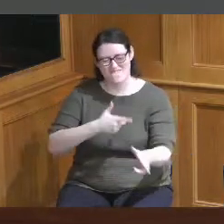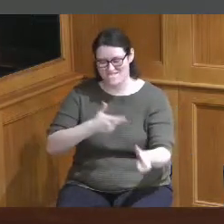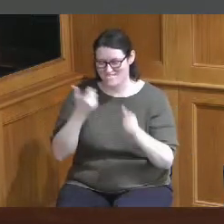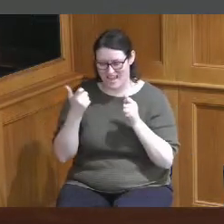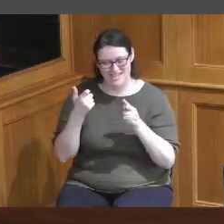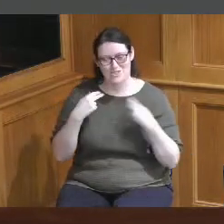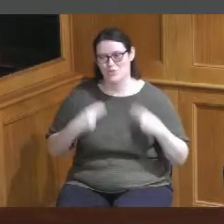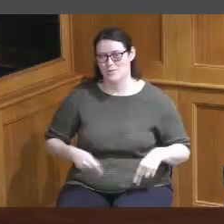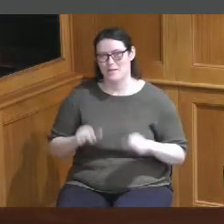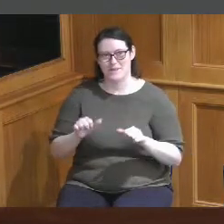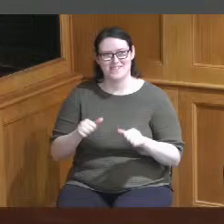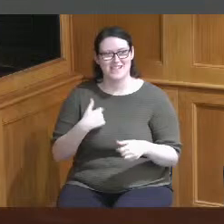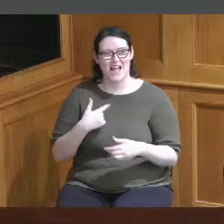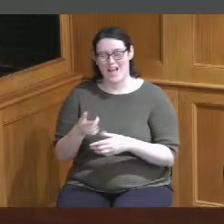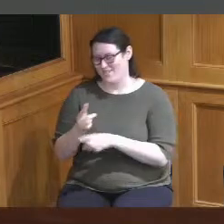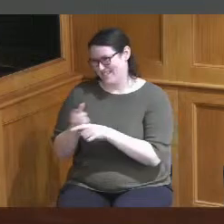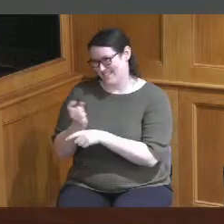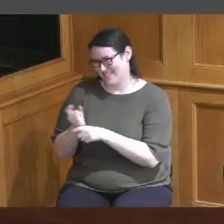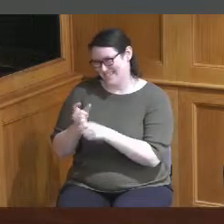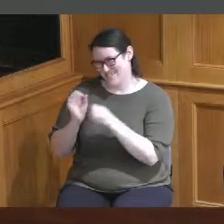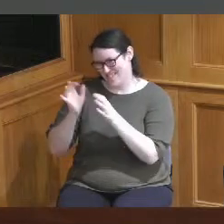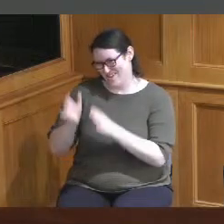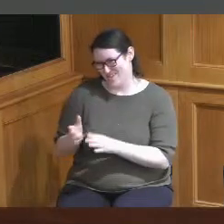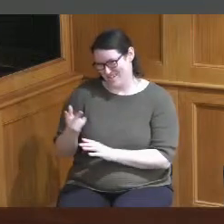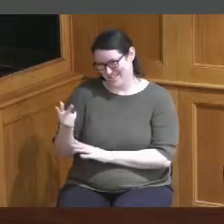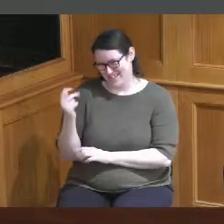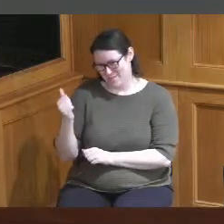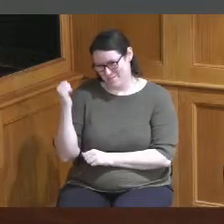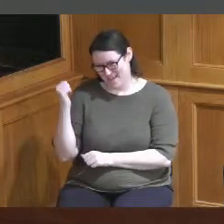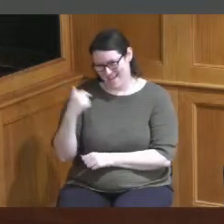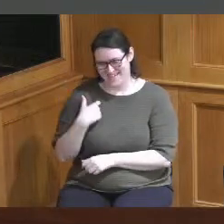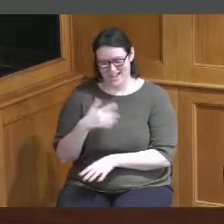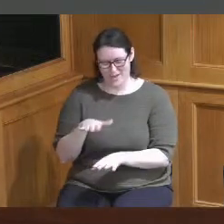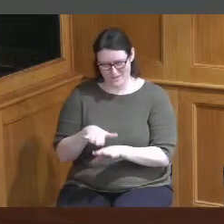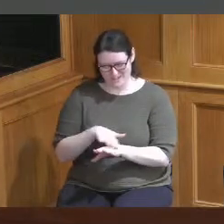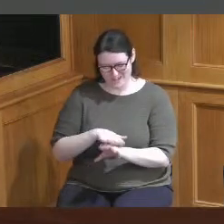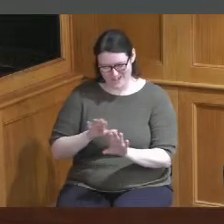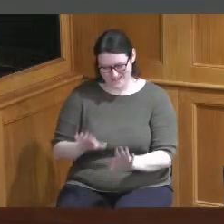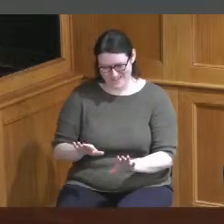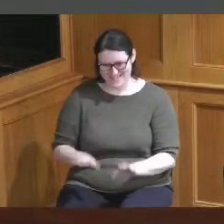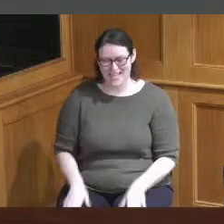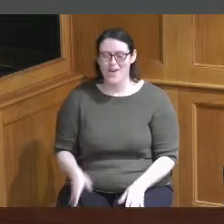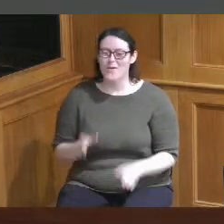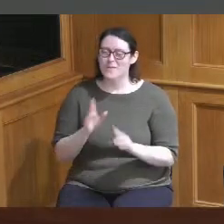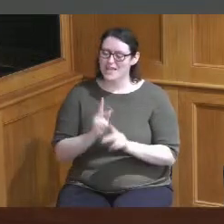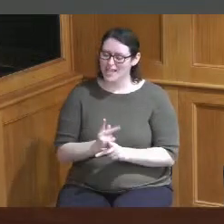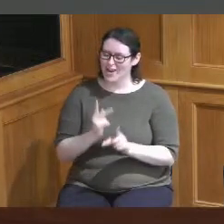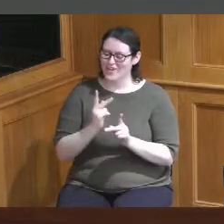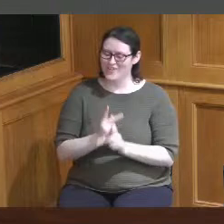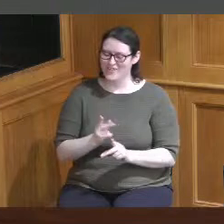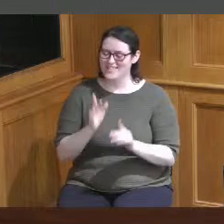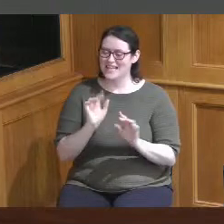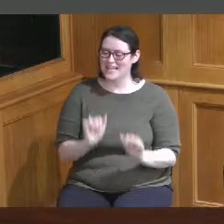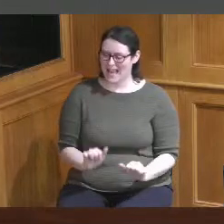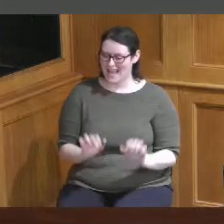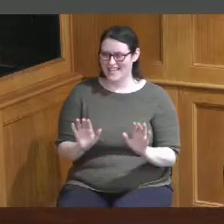can. I'm just playing with our signers back there who may go slow. So I'll go through as methodically as I can.